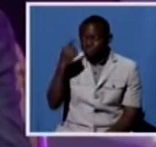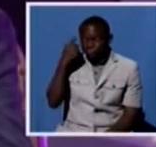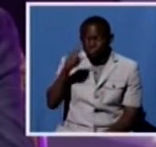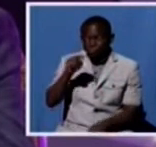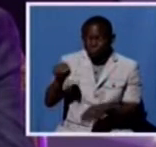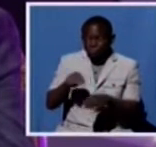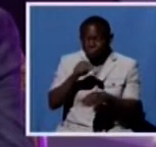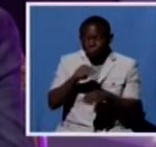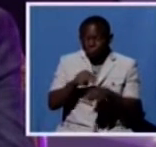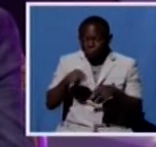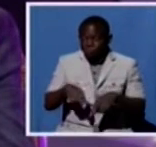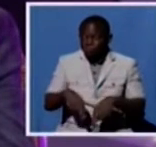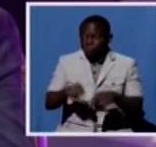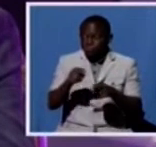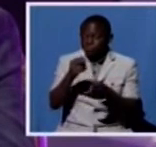changed